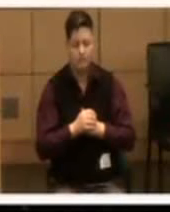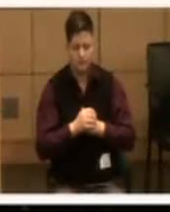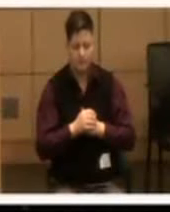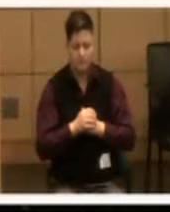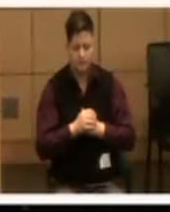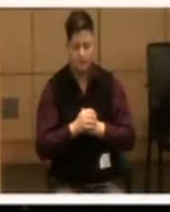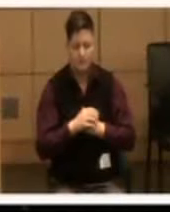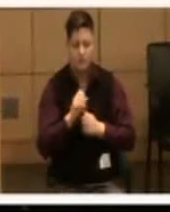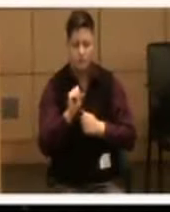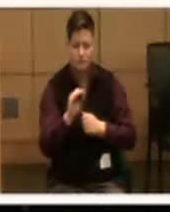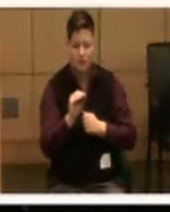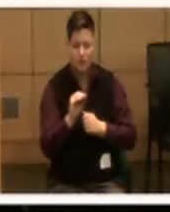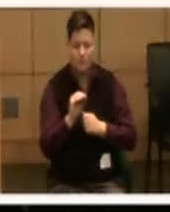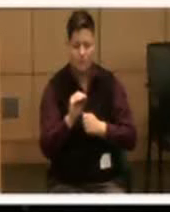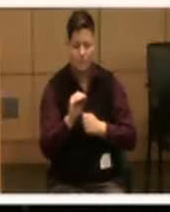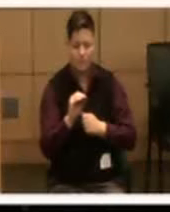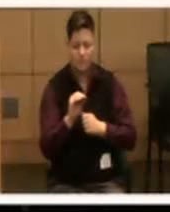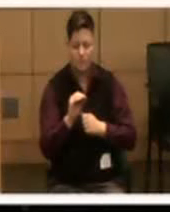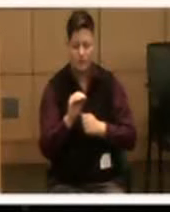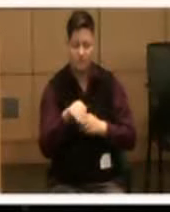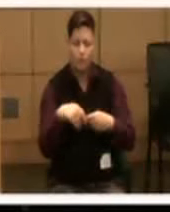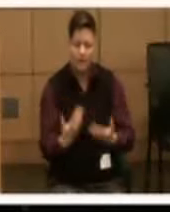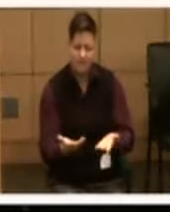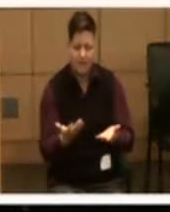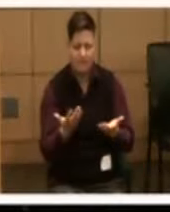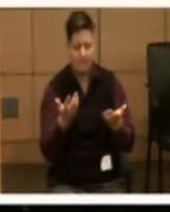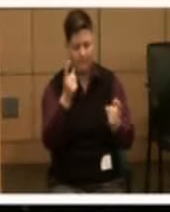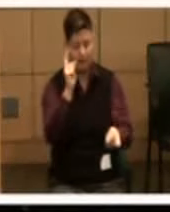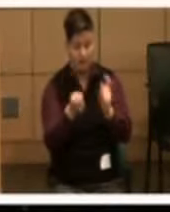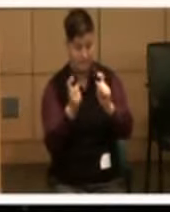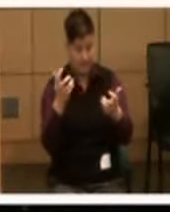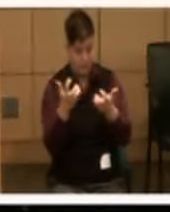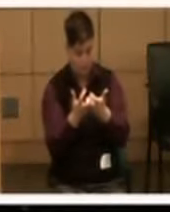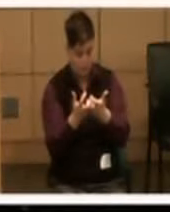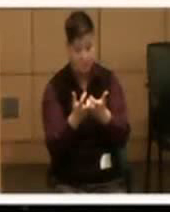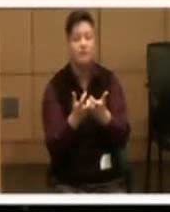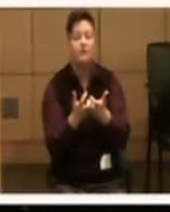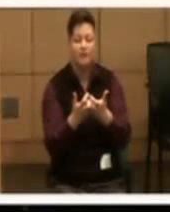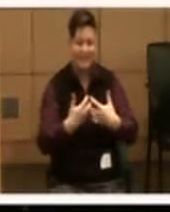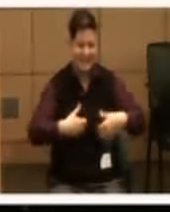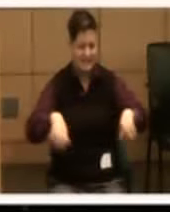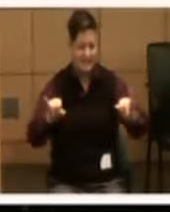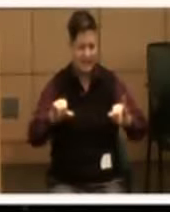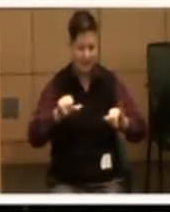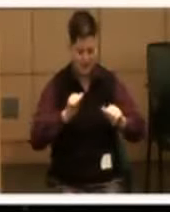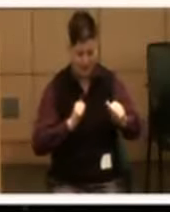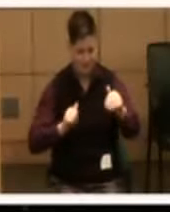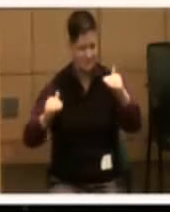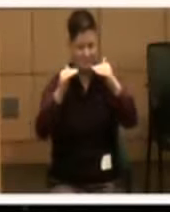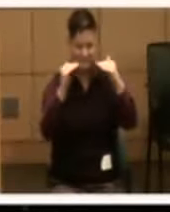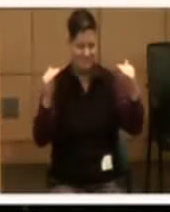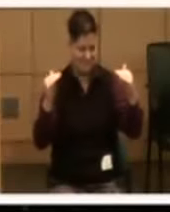So if you give them the accommodations, they're still at a disadvantage, unfortunately. They're still,